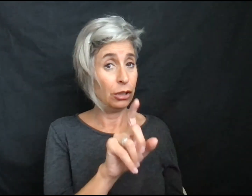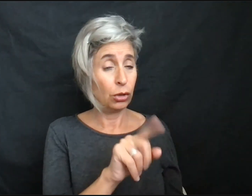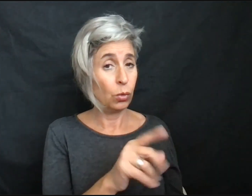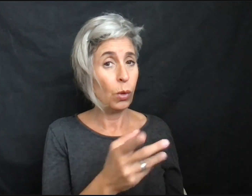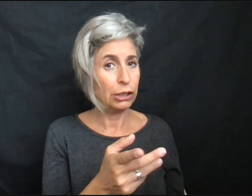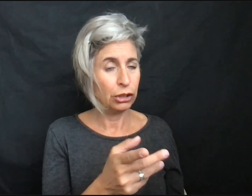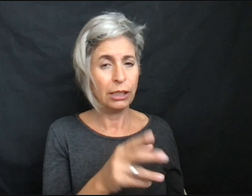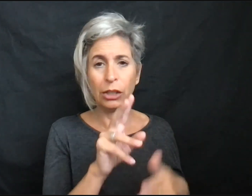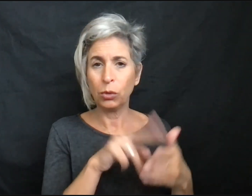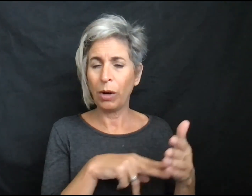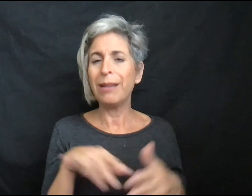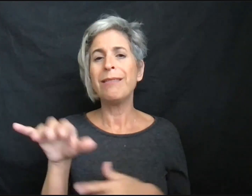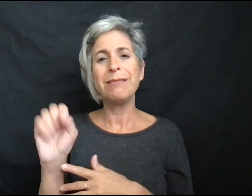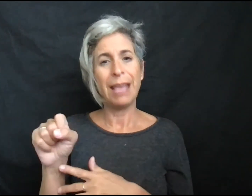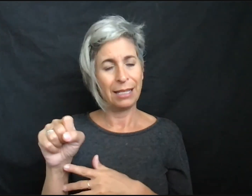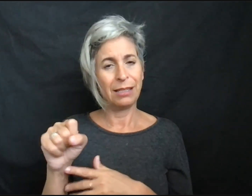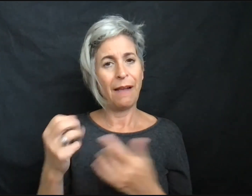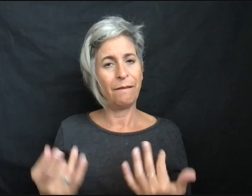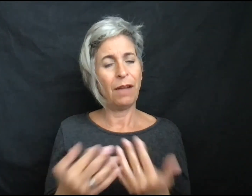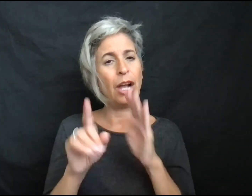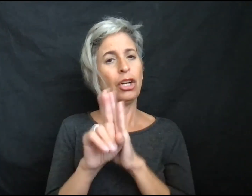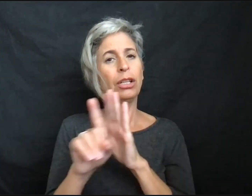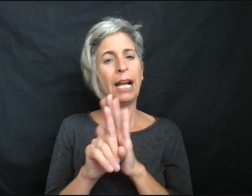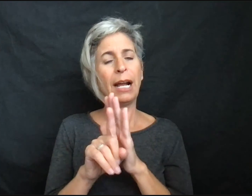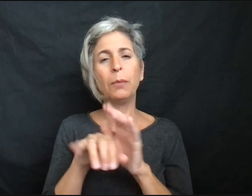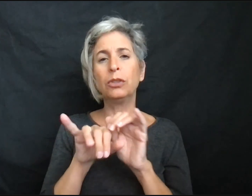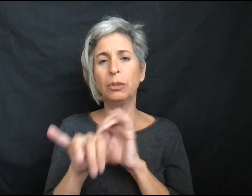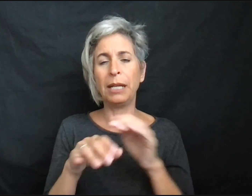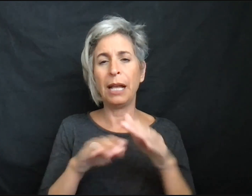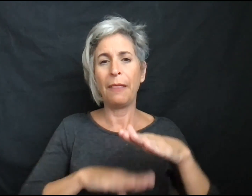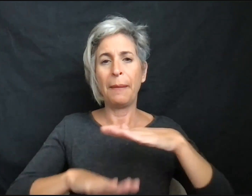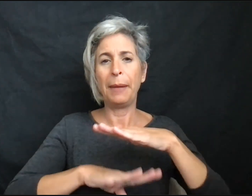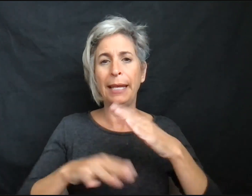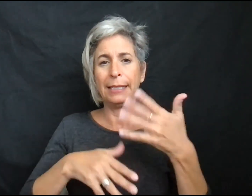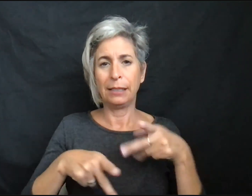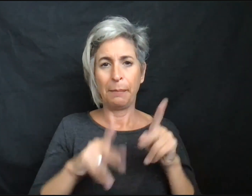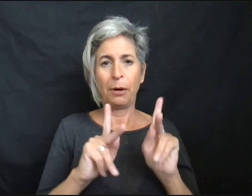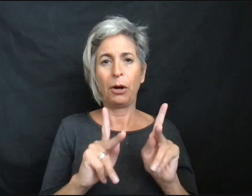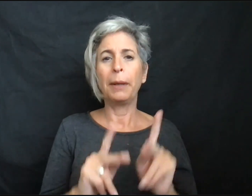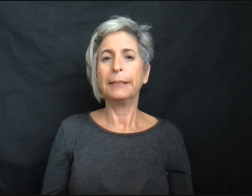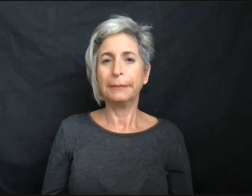read, yes, a fire alarm would be under the main permit.